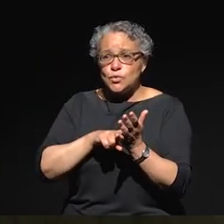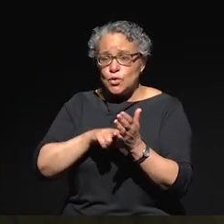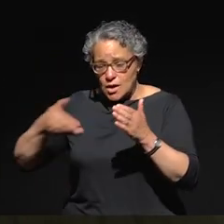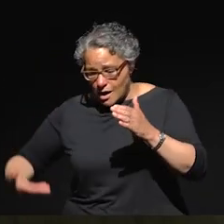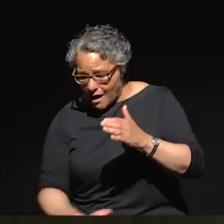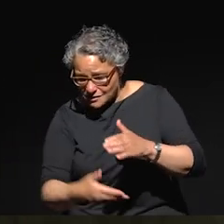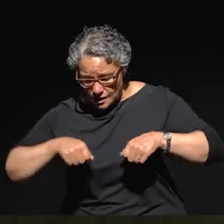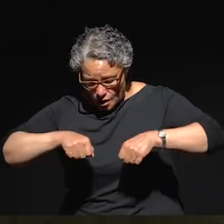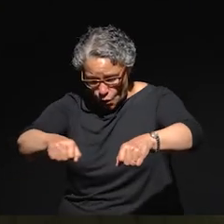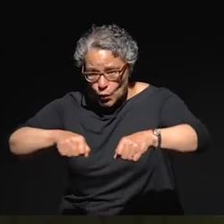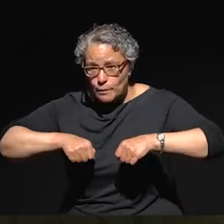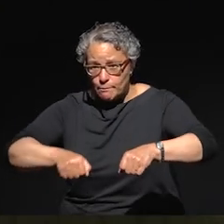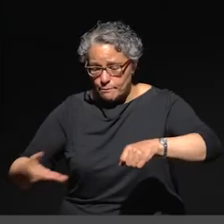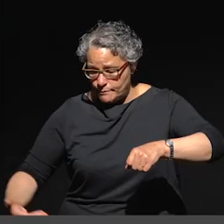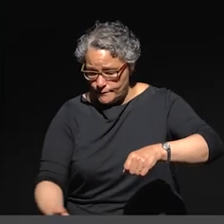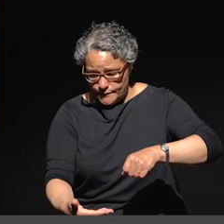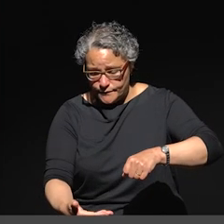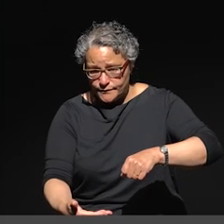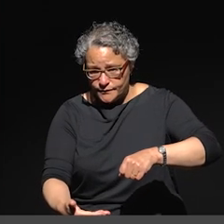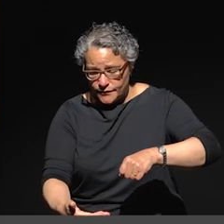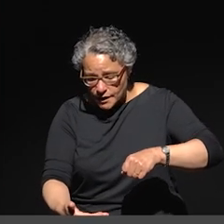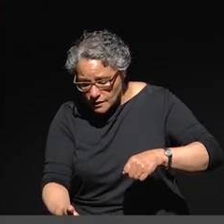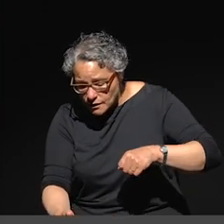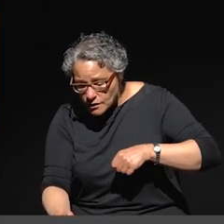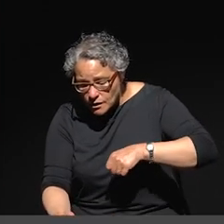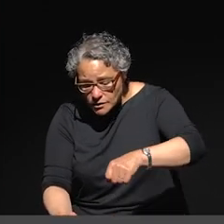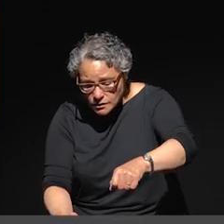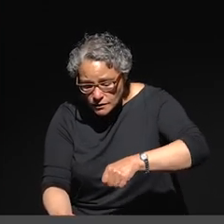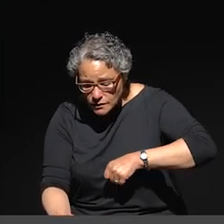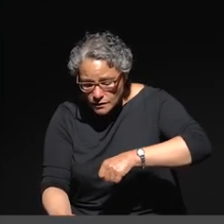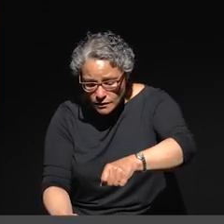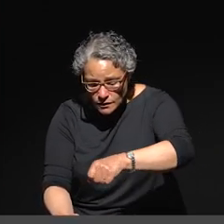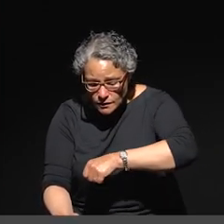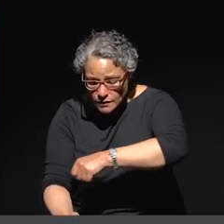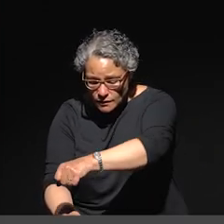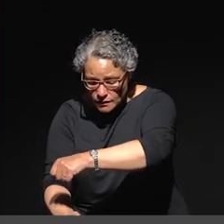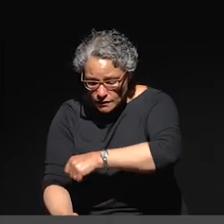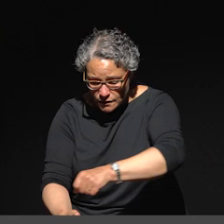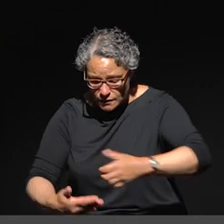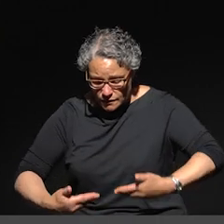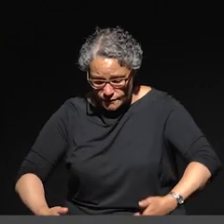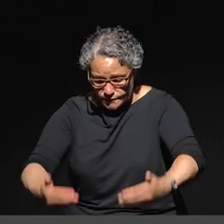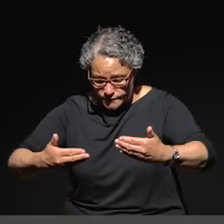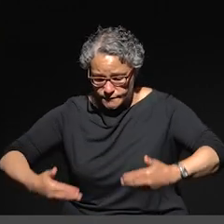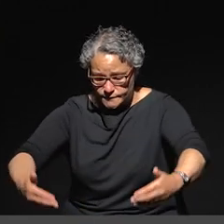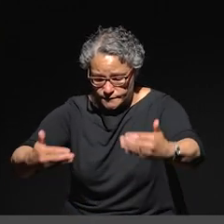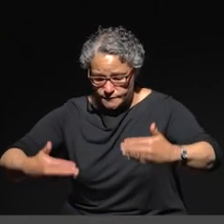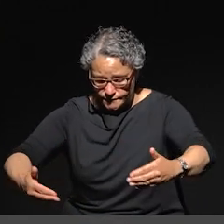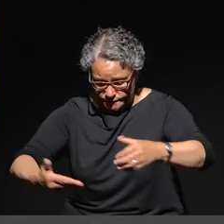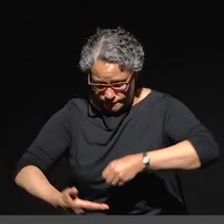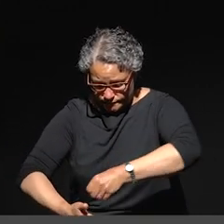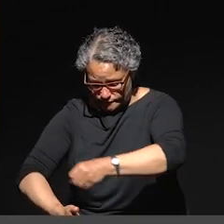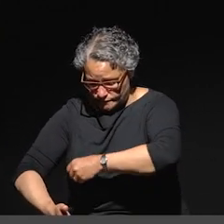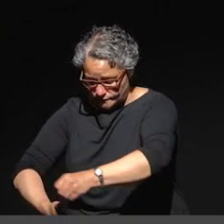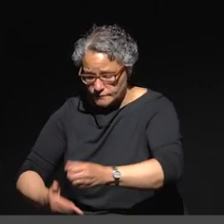weavers would, when they were weaving, they were looking at the cartoon would be under the loom and would be rolled up as they were completing the tapestry, and thus